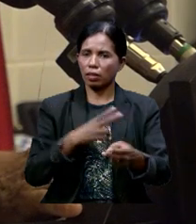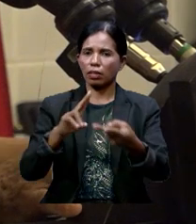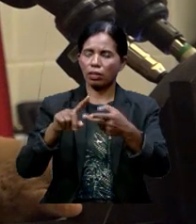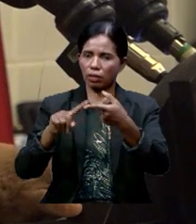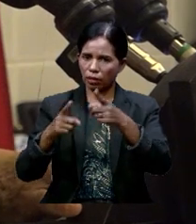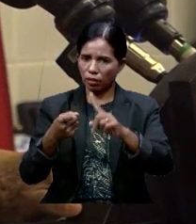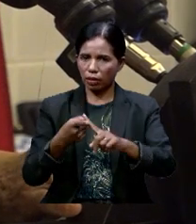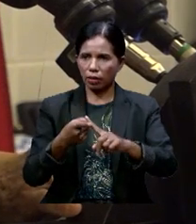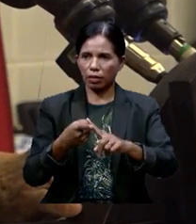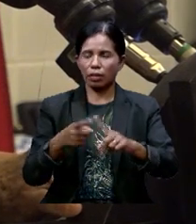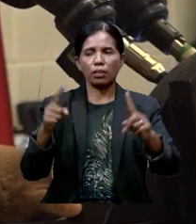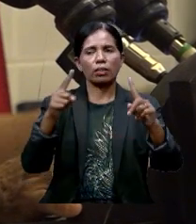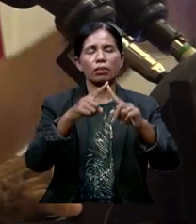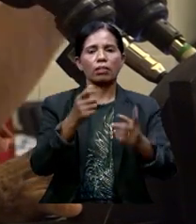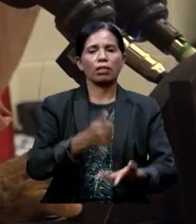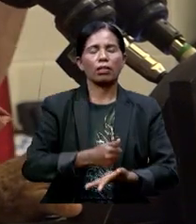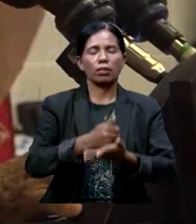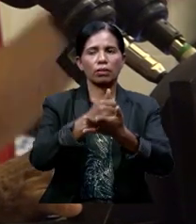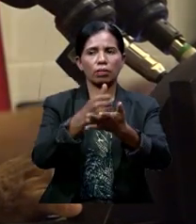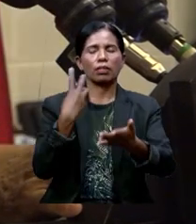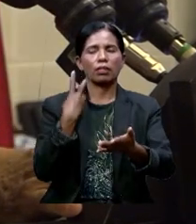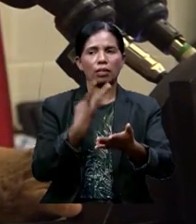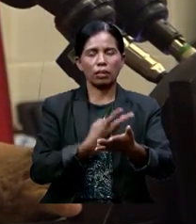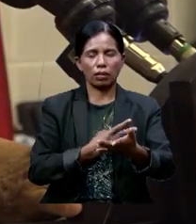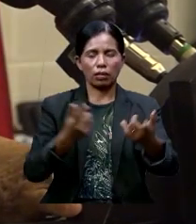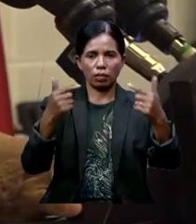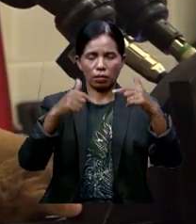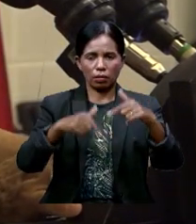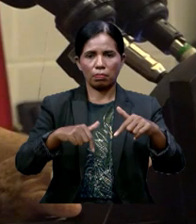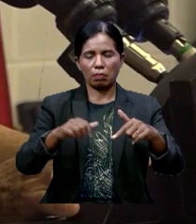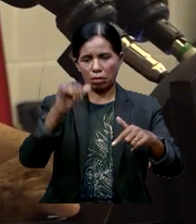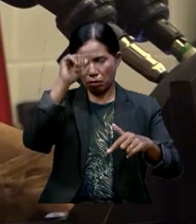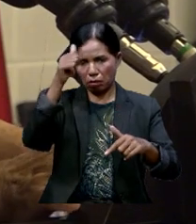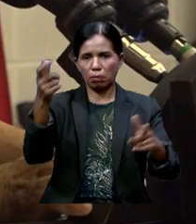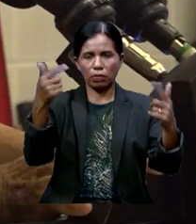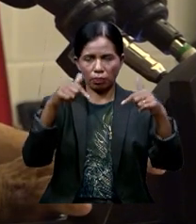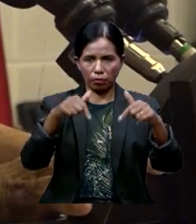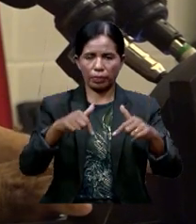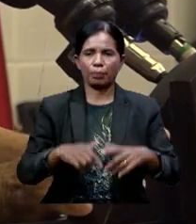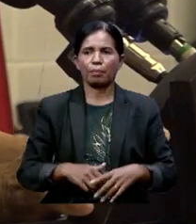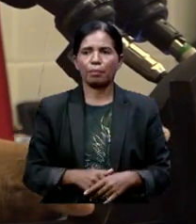to help us in the very beginning, 20 years ago.